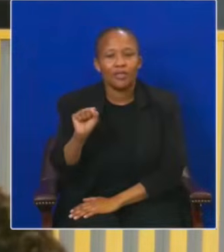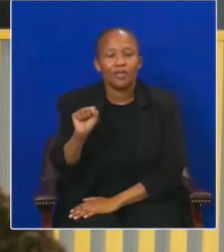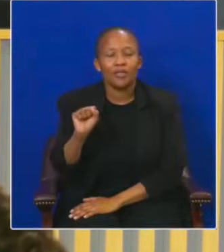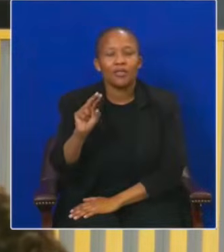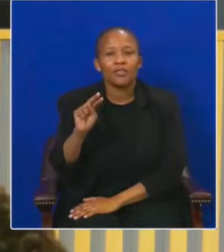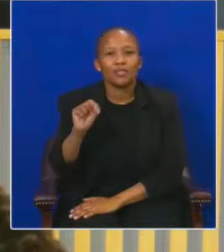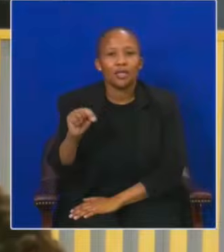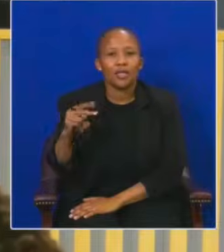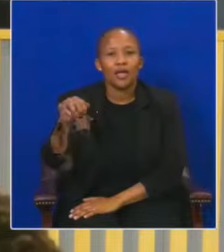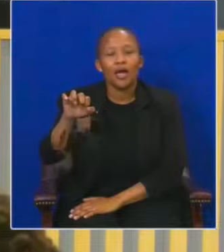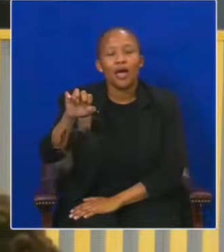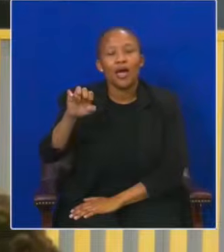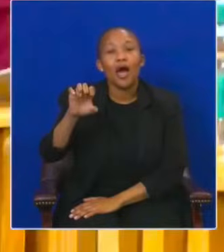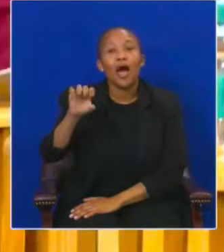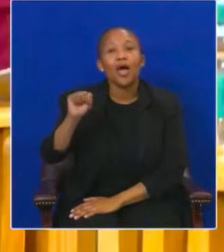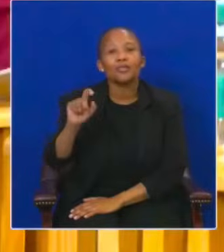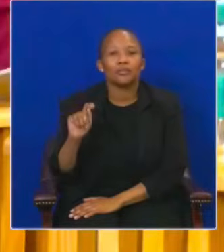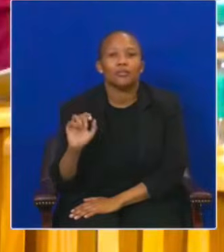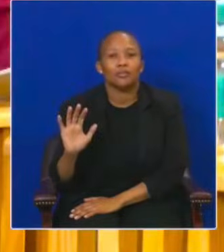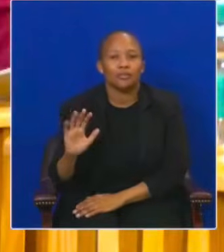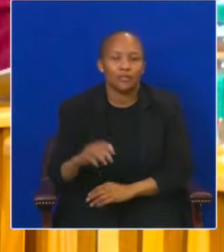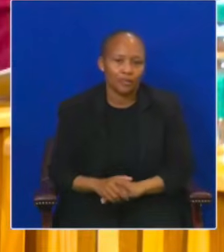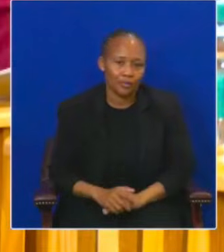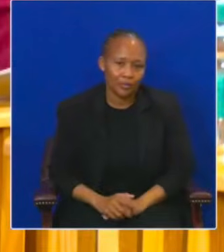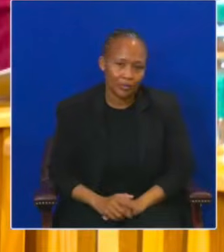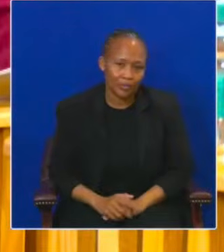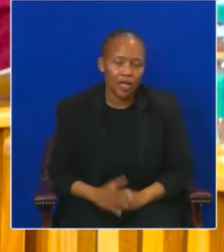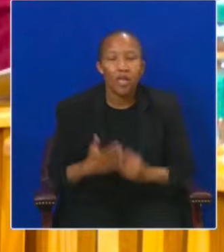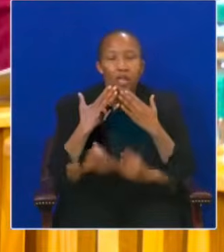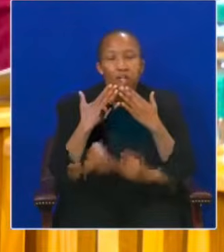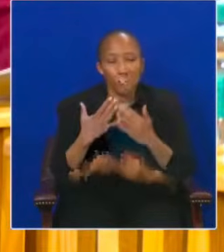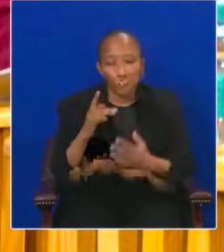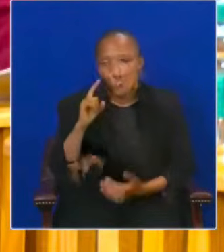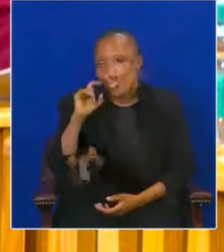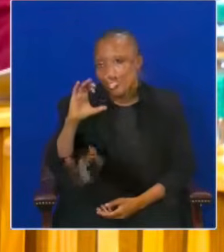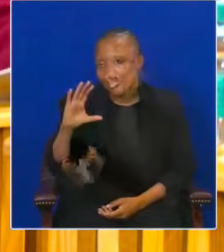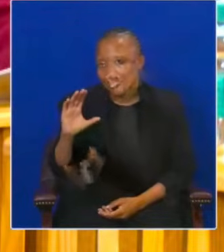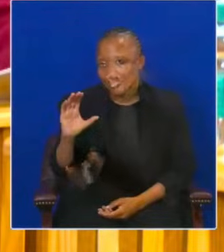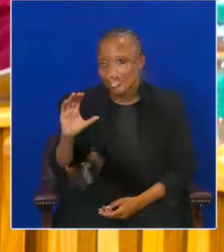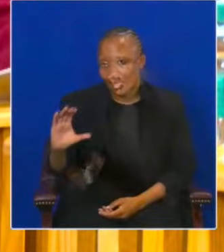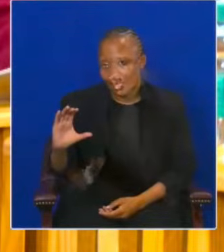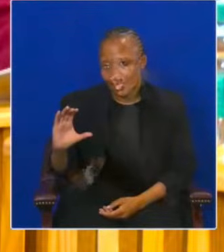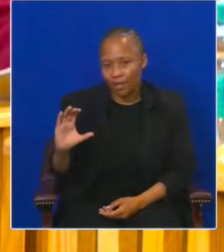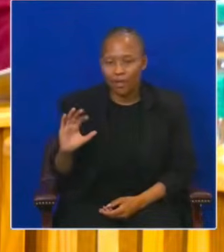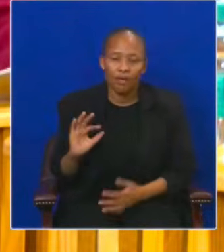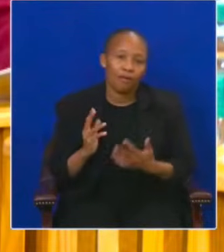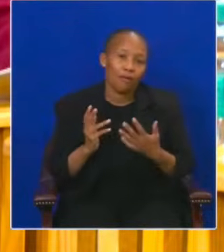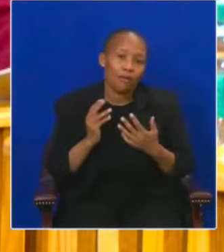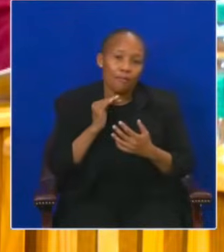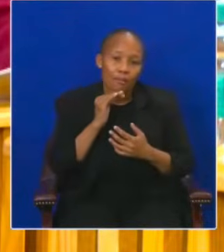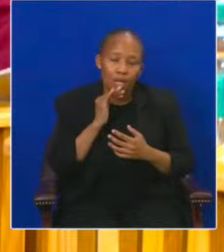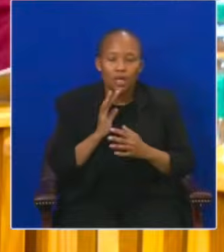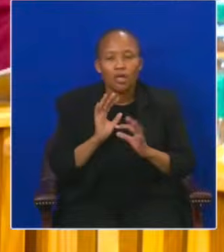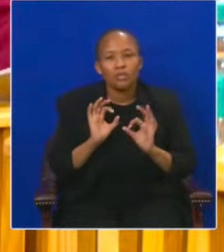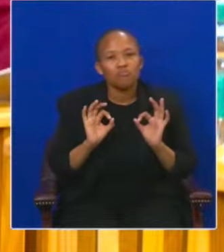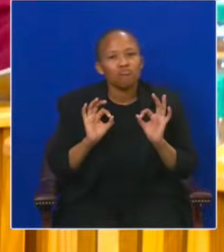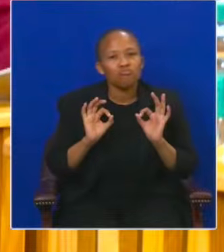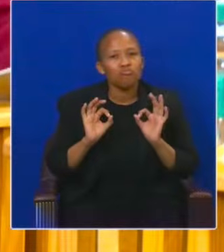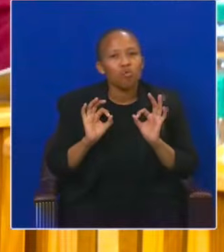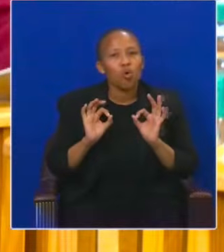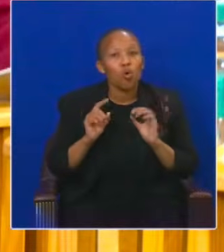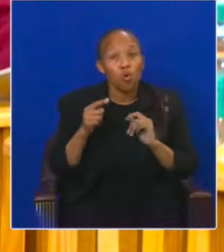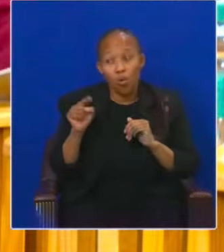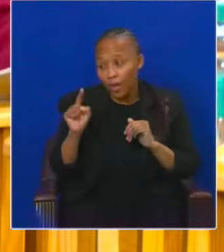Thank you, Witness C. Is it then correct? Thank you, Witness C.